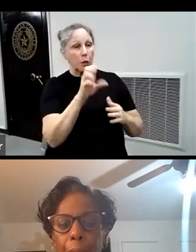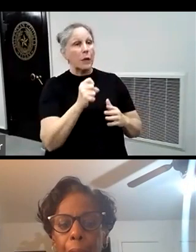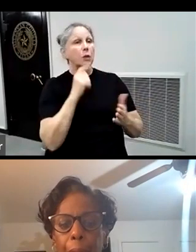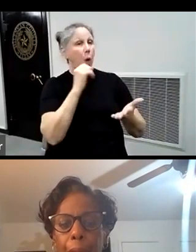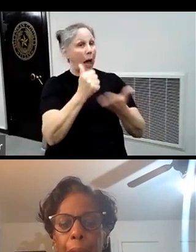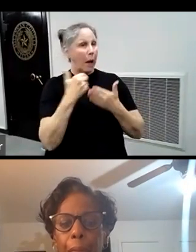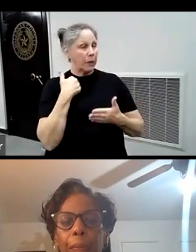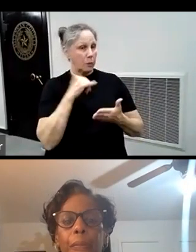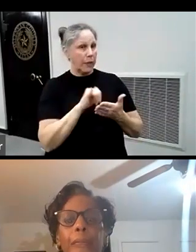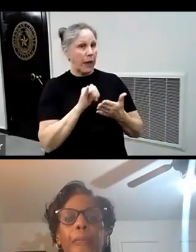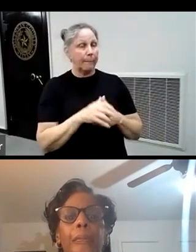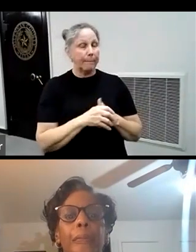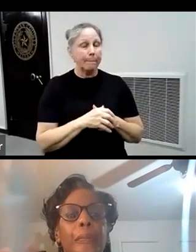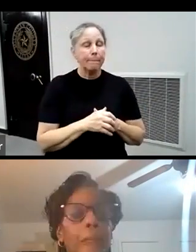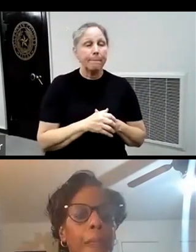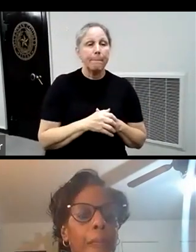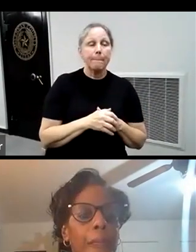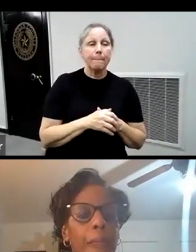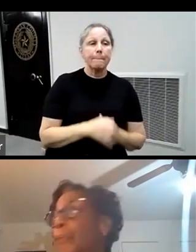it.